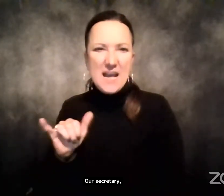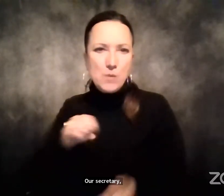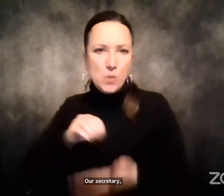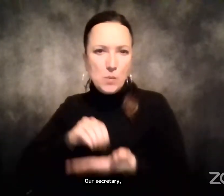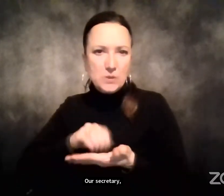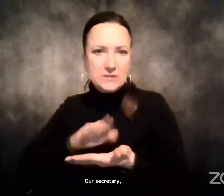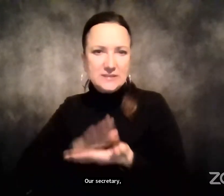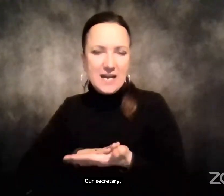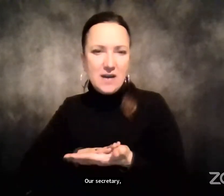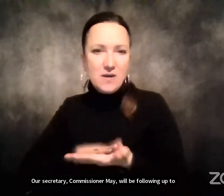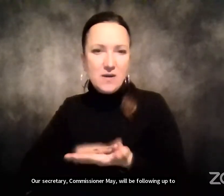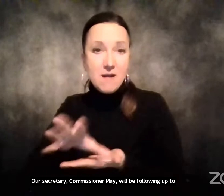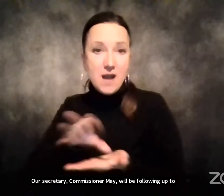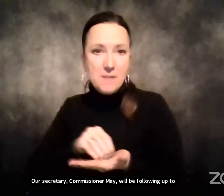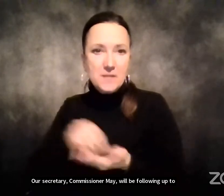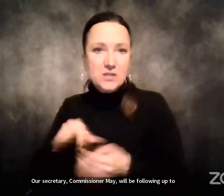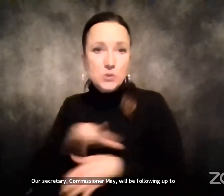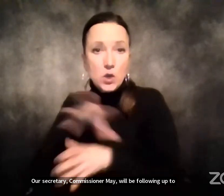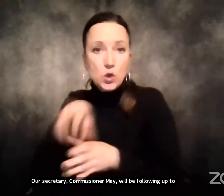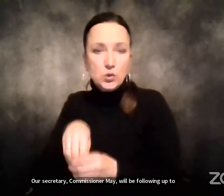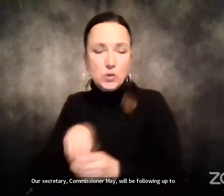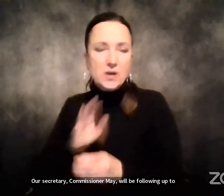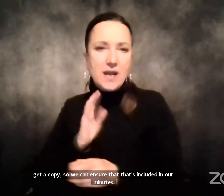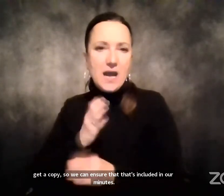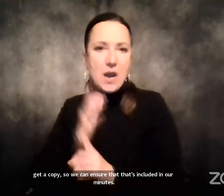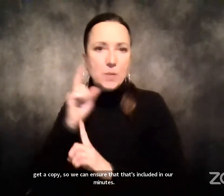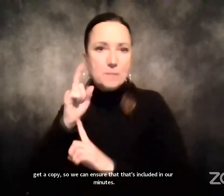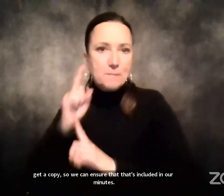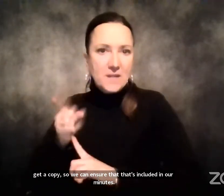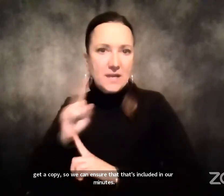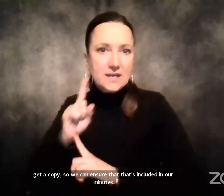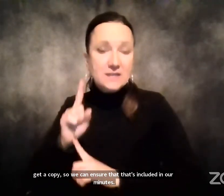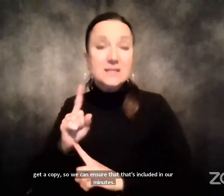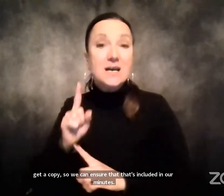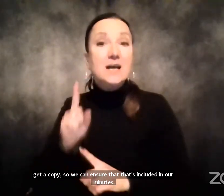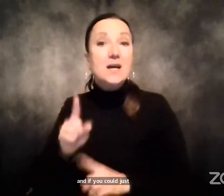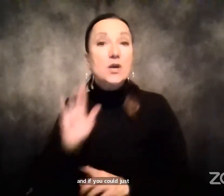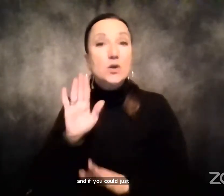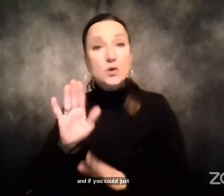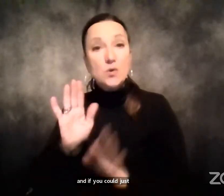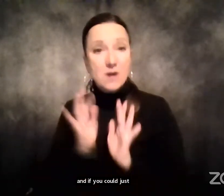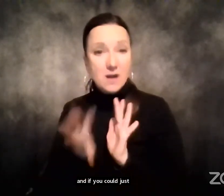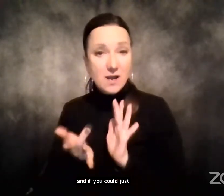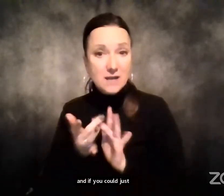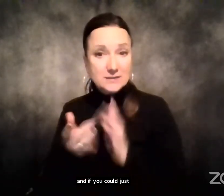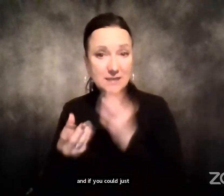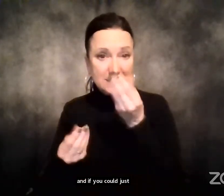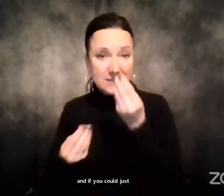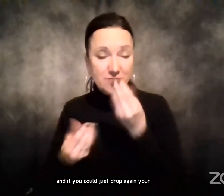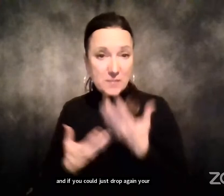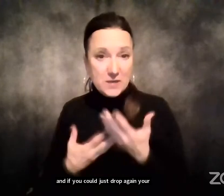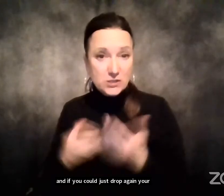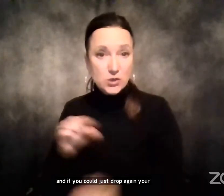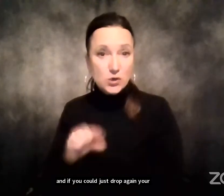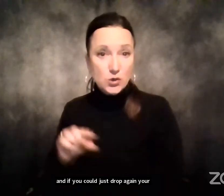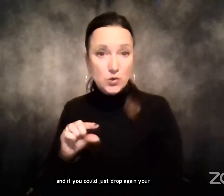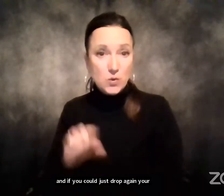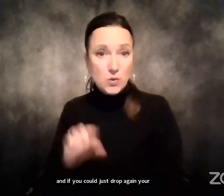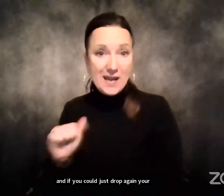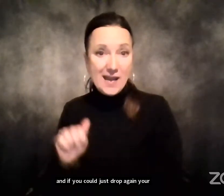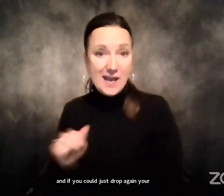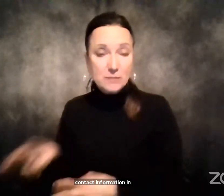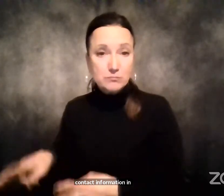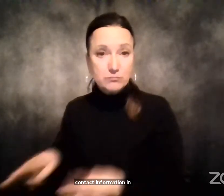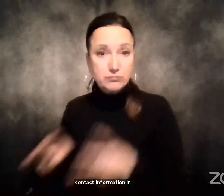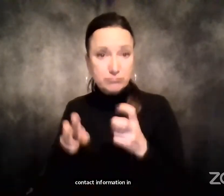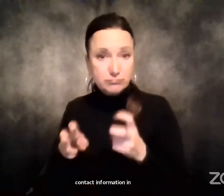that's included in our minutes. Perfect. And if you could just drop, again, your contact information in our Q&A feature, just so that's widely available